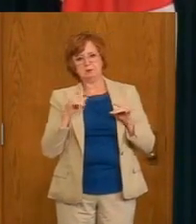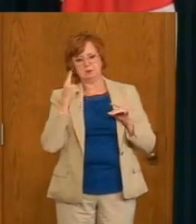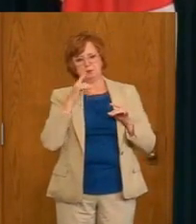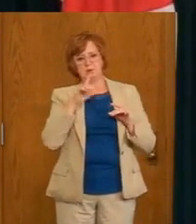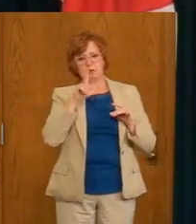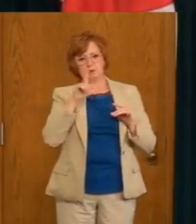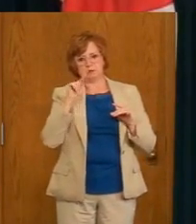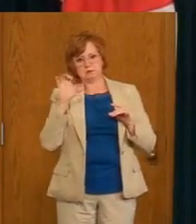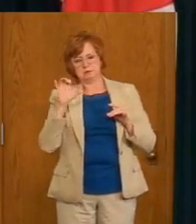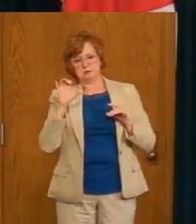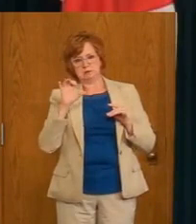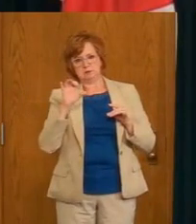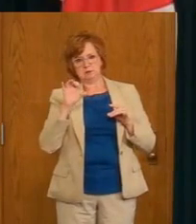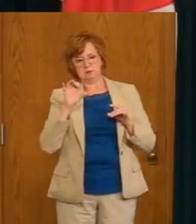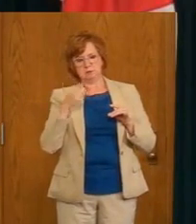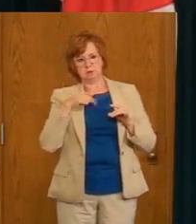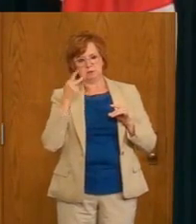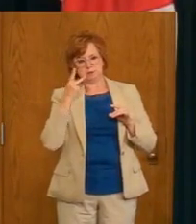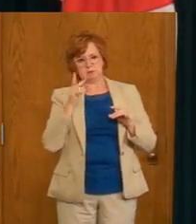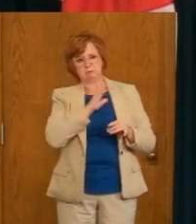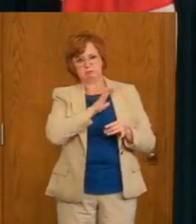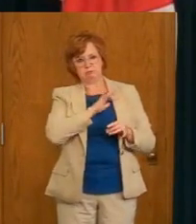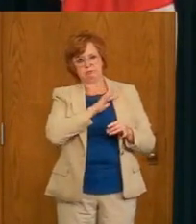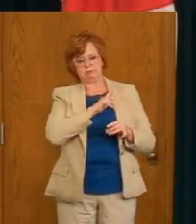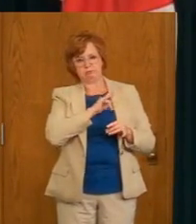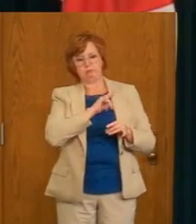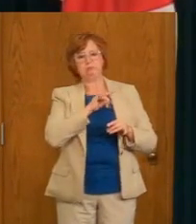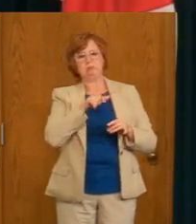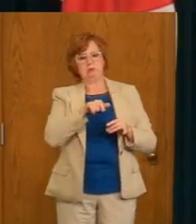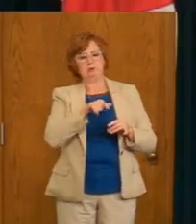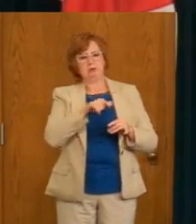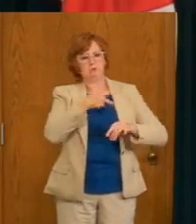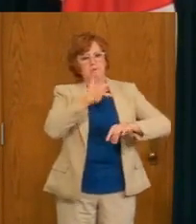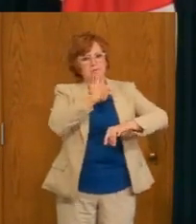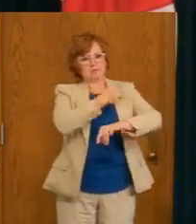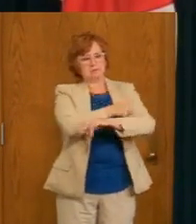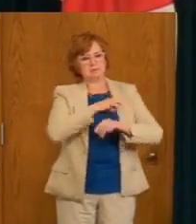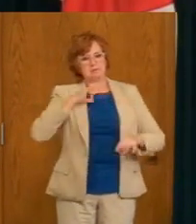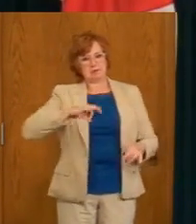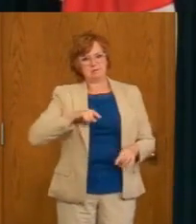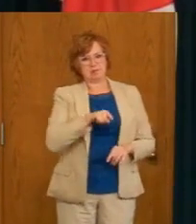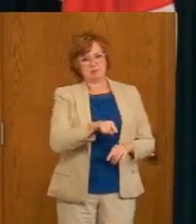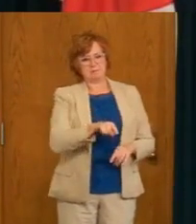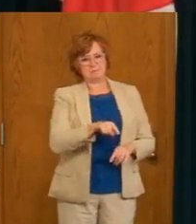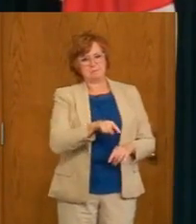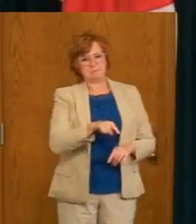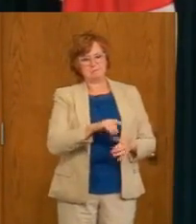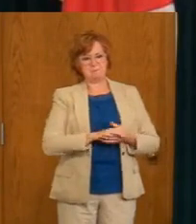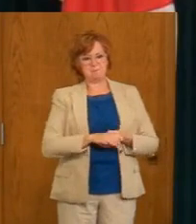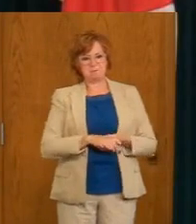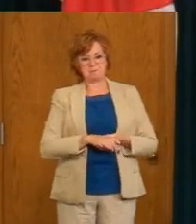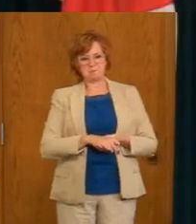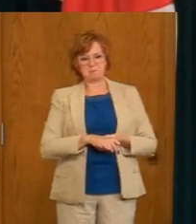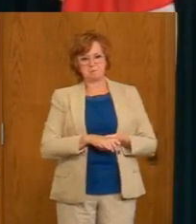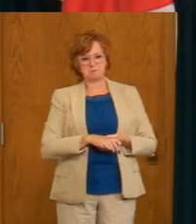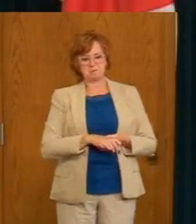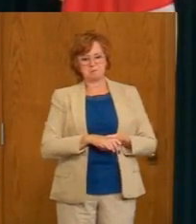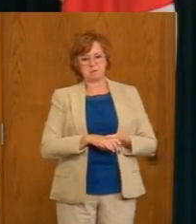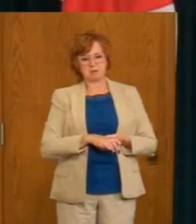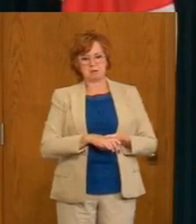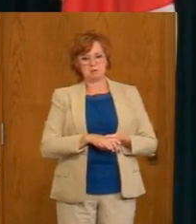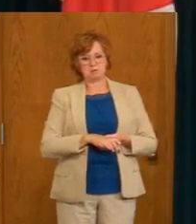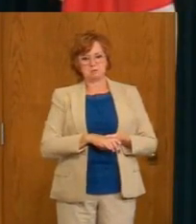has accepted the vaccine, and I think that's been of great satisfaction when vaccine is made available, that there's a high